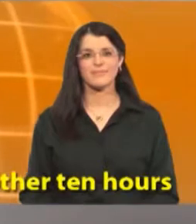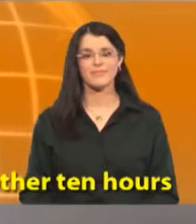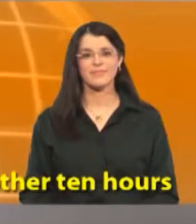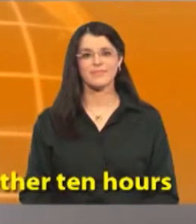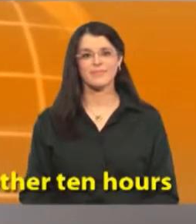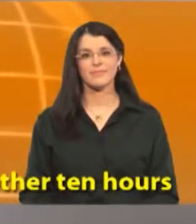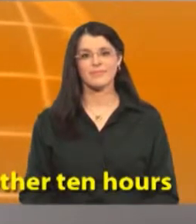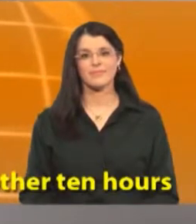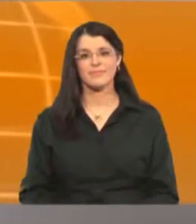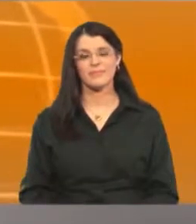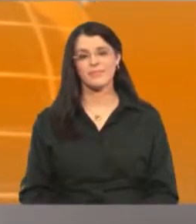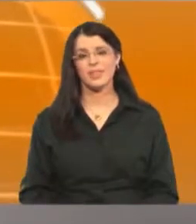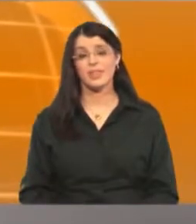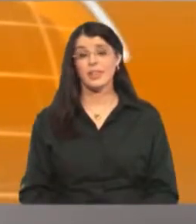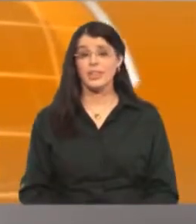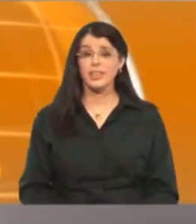Dans dix heures.